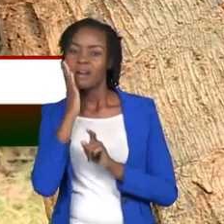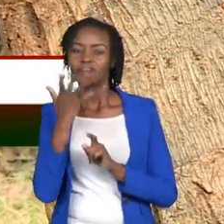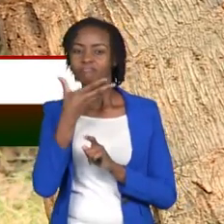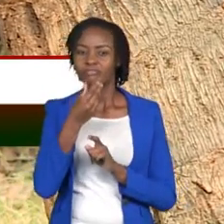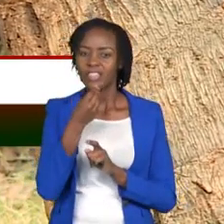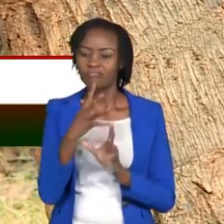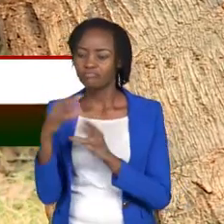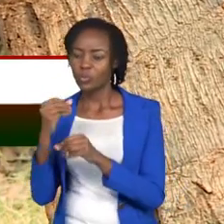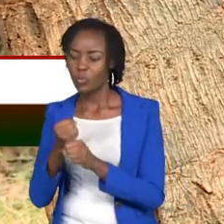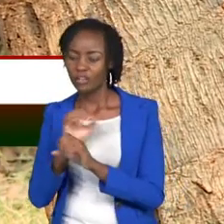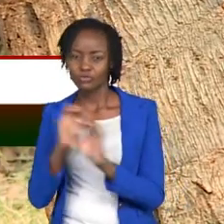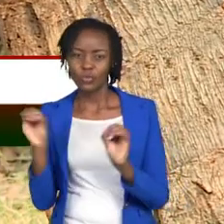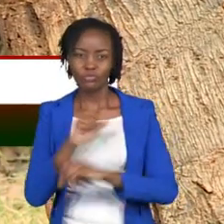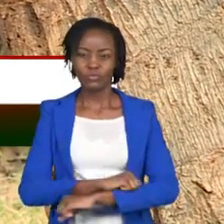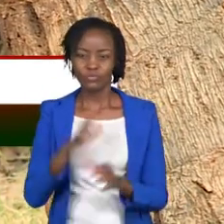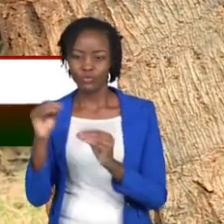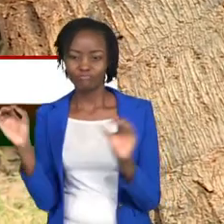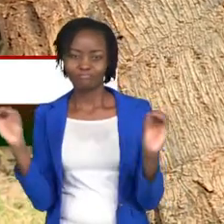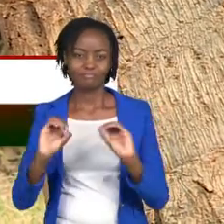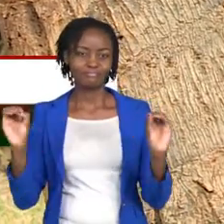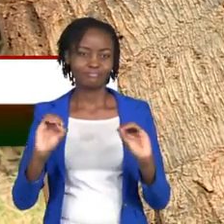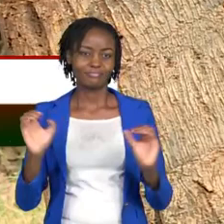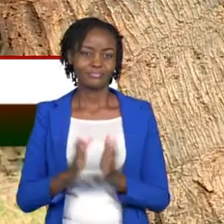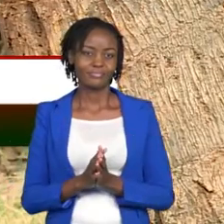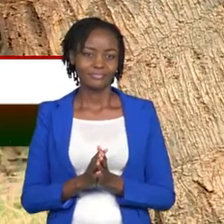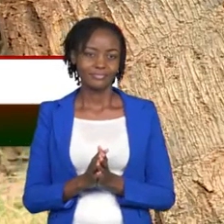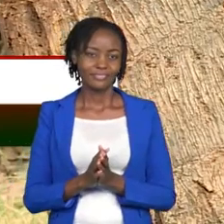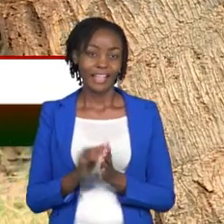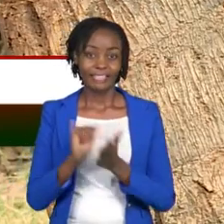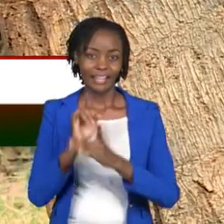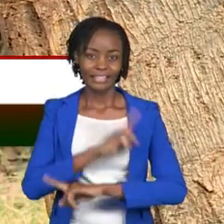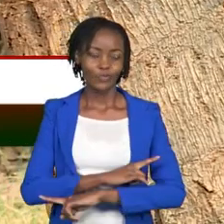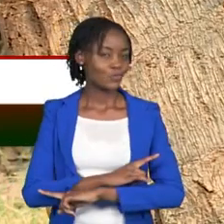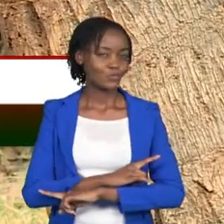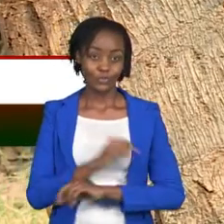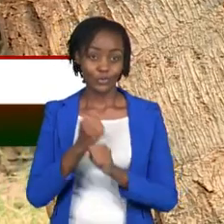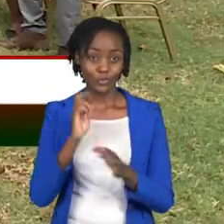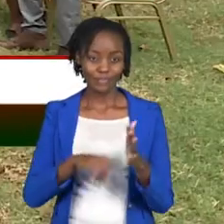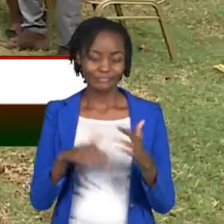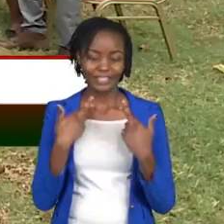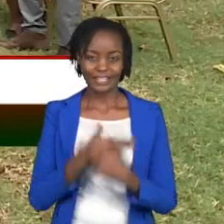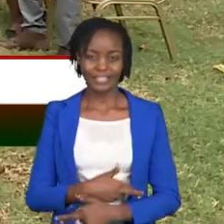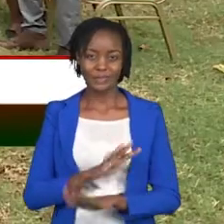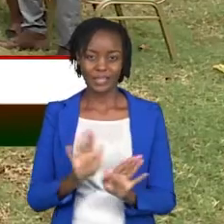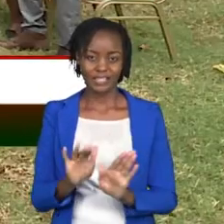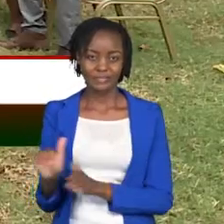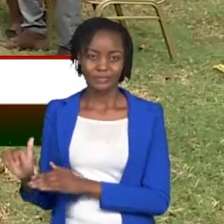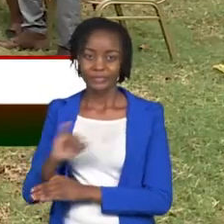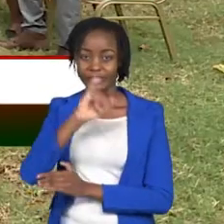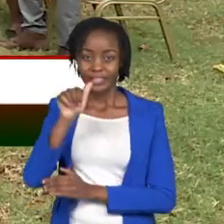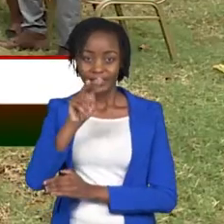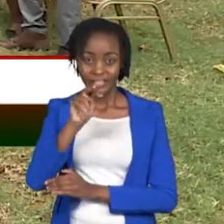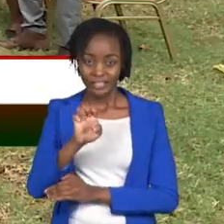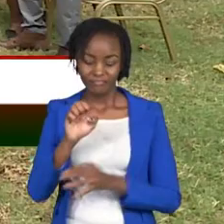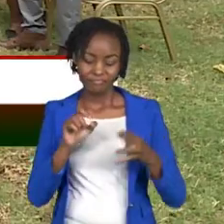work and us not going to school. Yeah, it's practically a day off. Yeah. Jane, yeah. Let me get